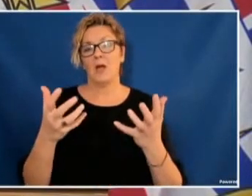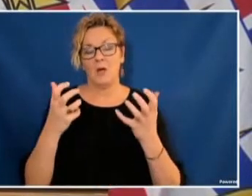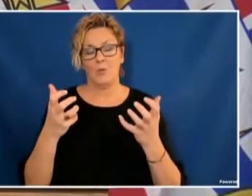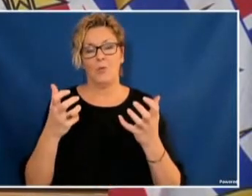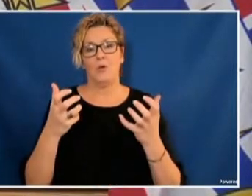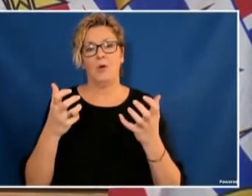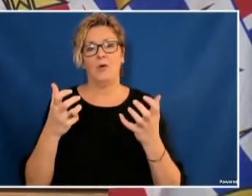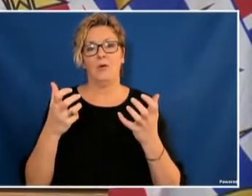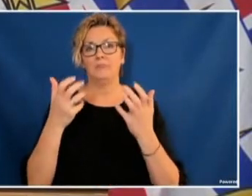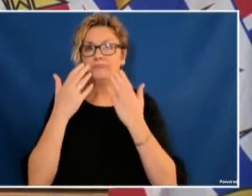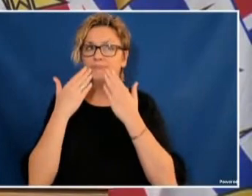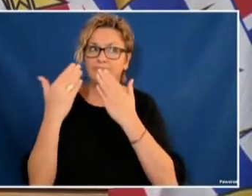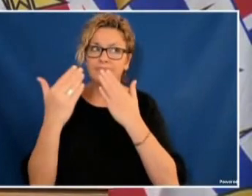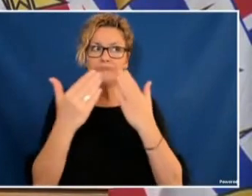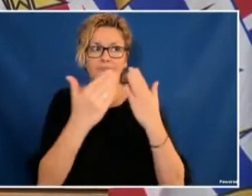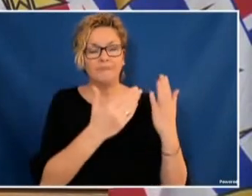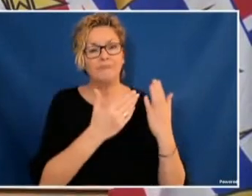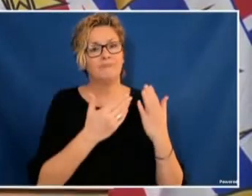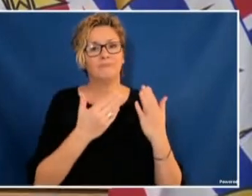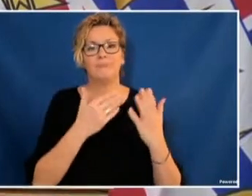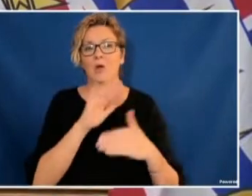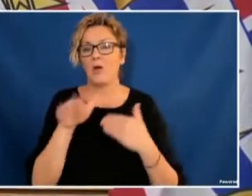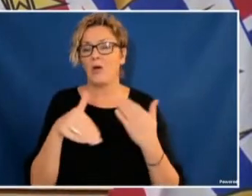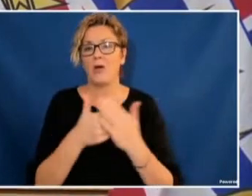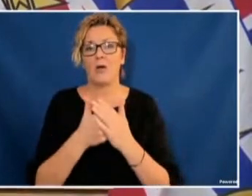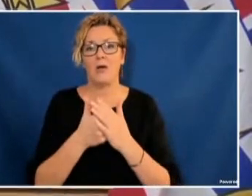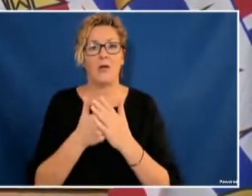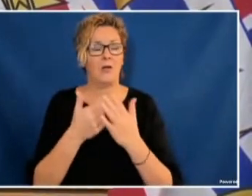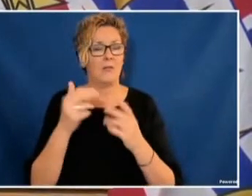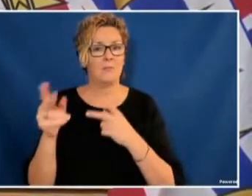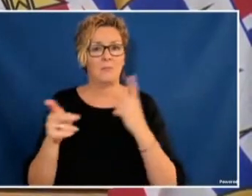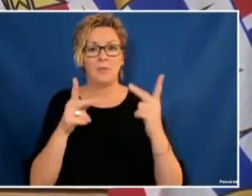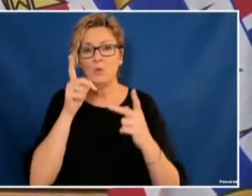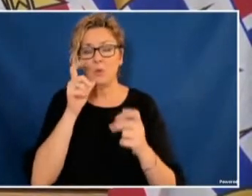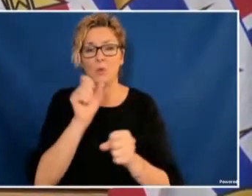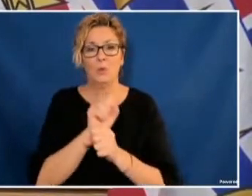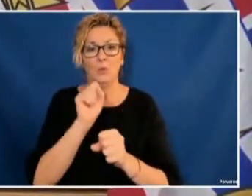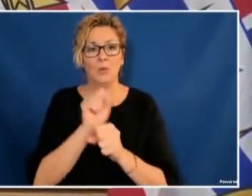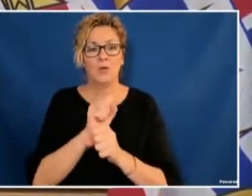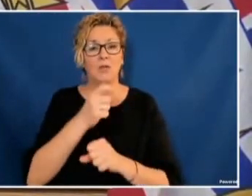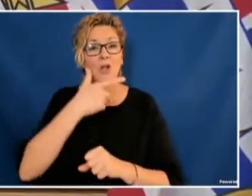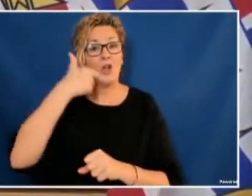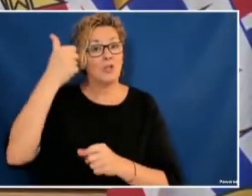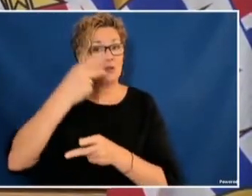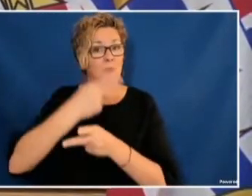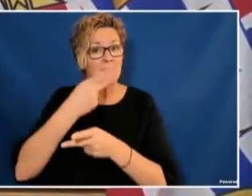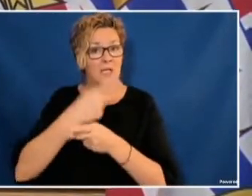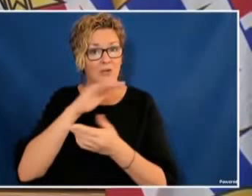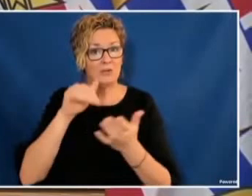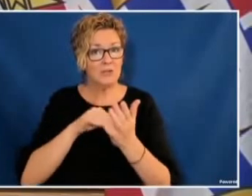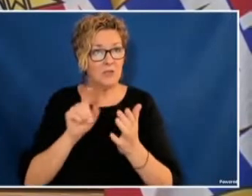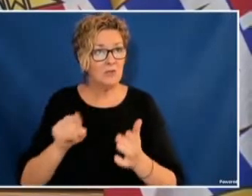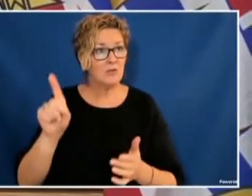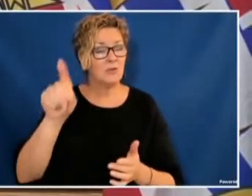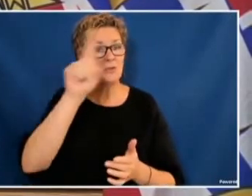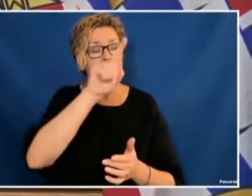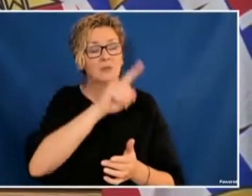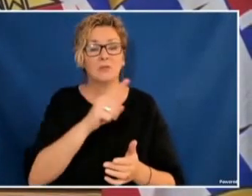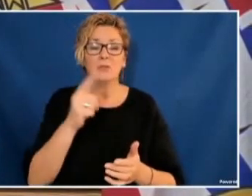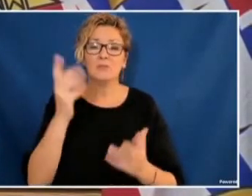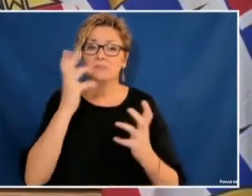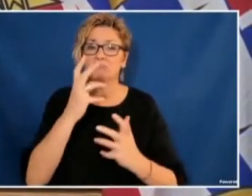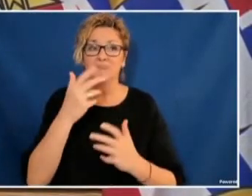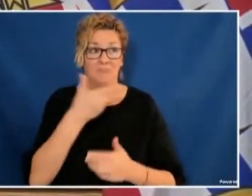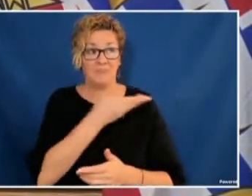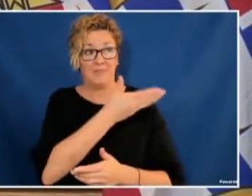single day. The challenge is that these are living, ongoing databases, and a daily number is really a snapshot